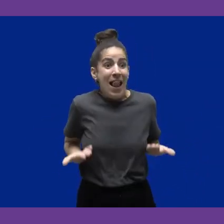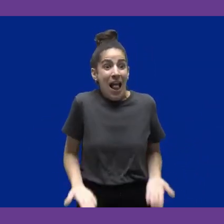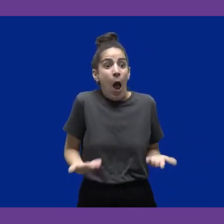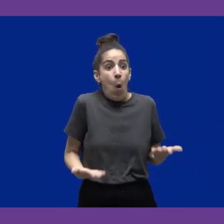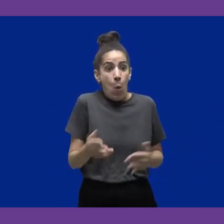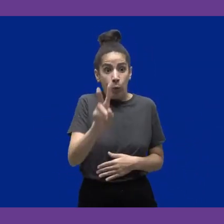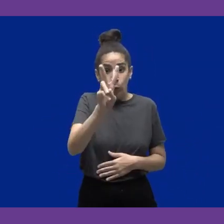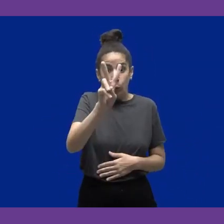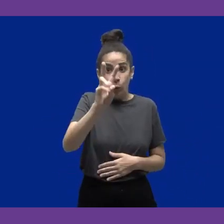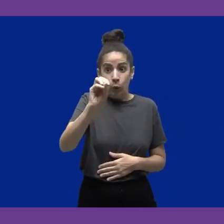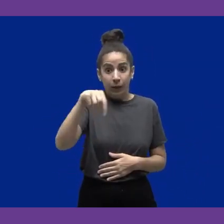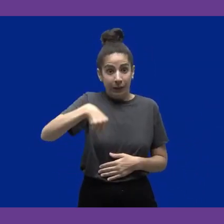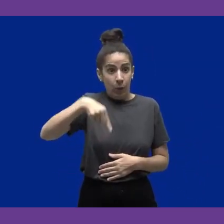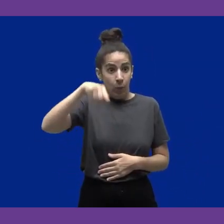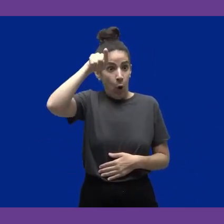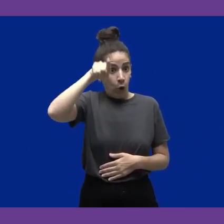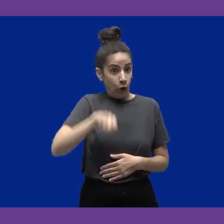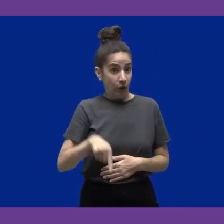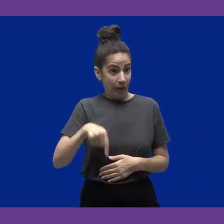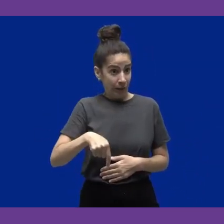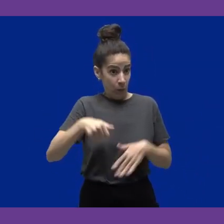fulfill the directive. So